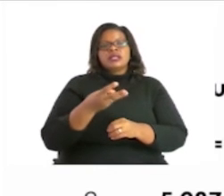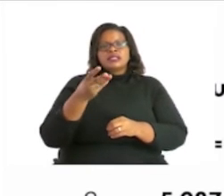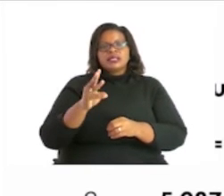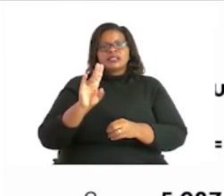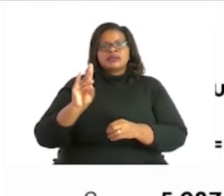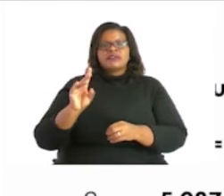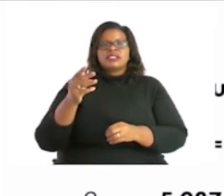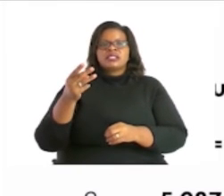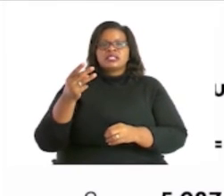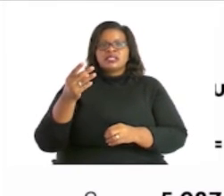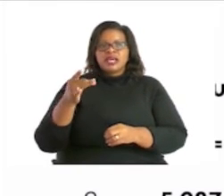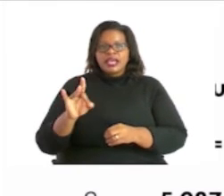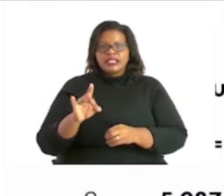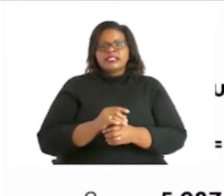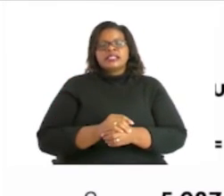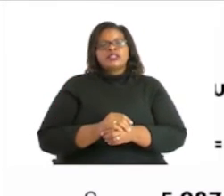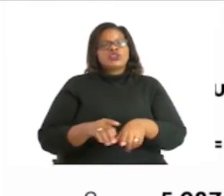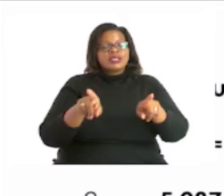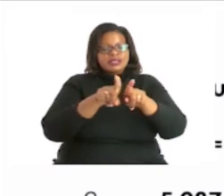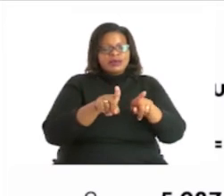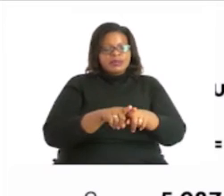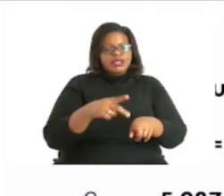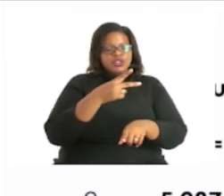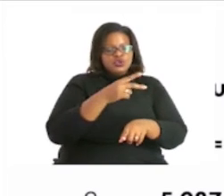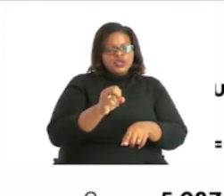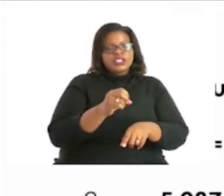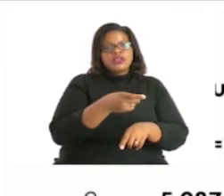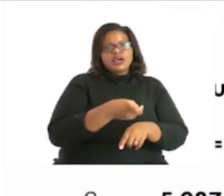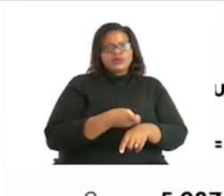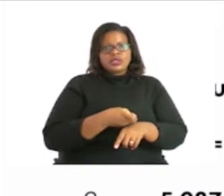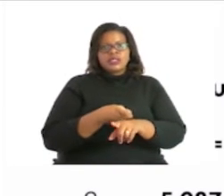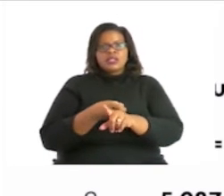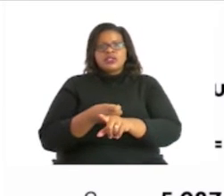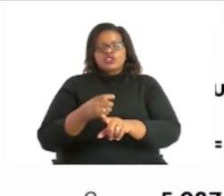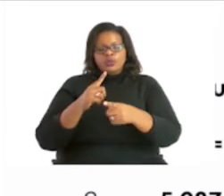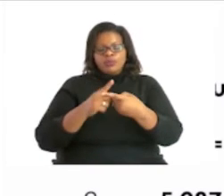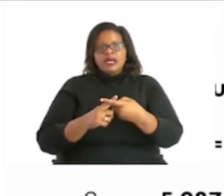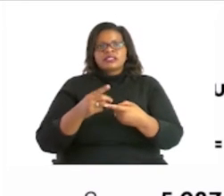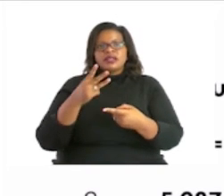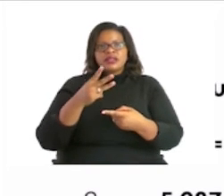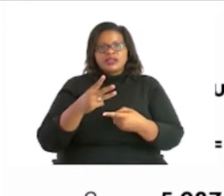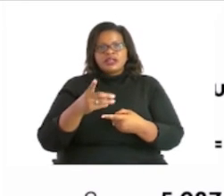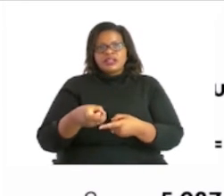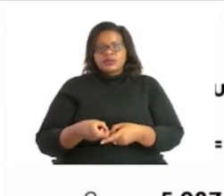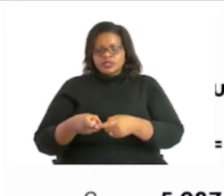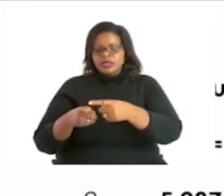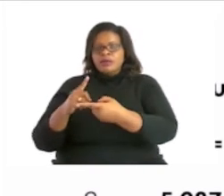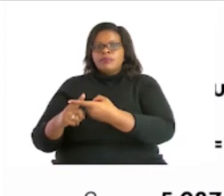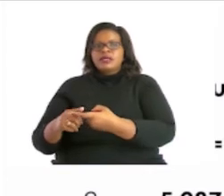23,678. That is equal to 20,000 plus 3,000 plus 600 plus